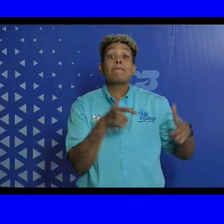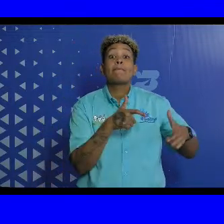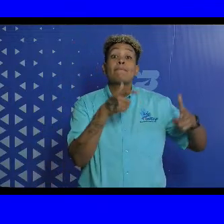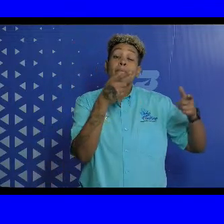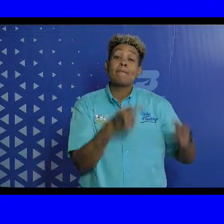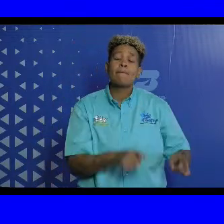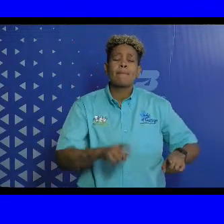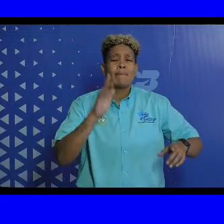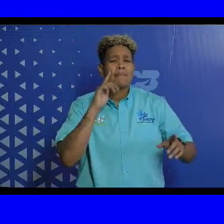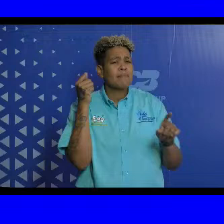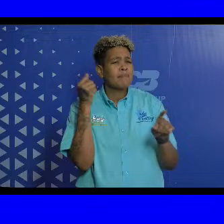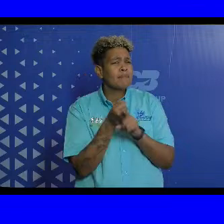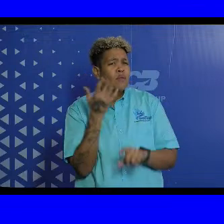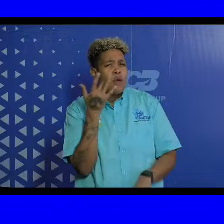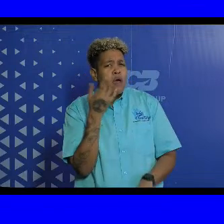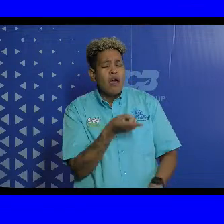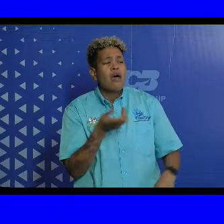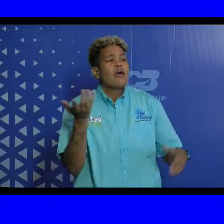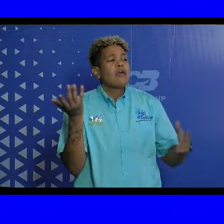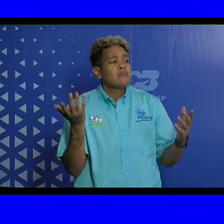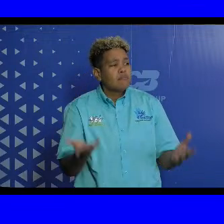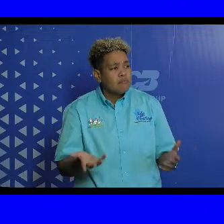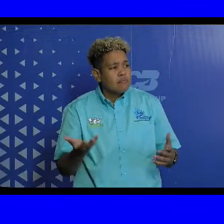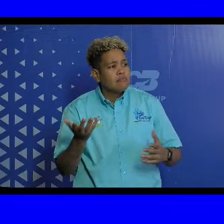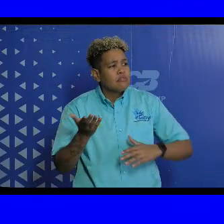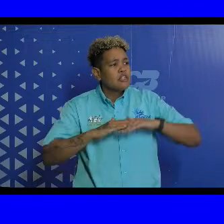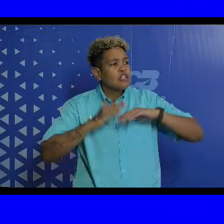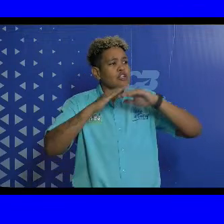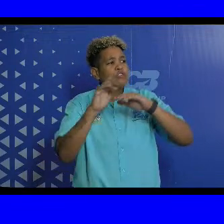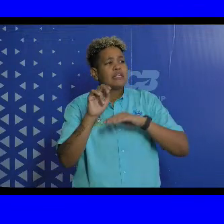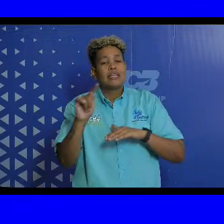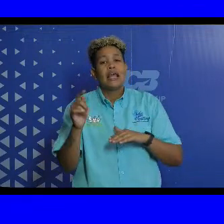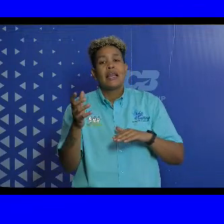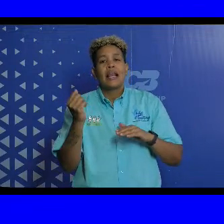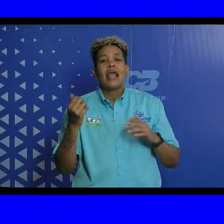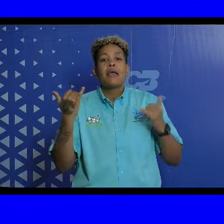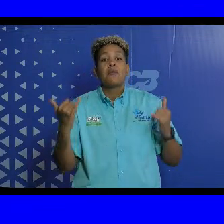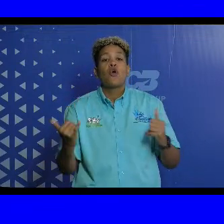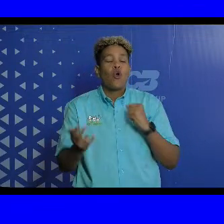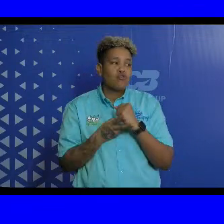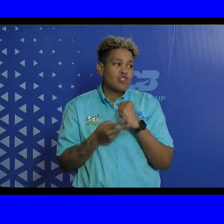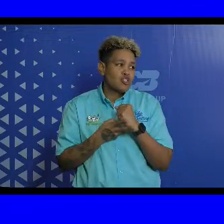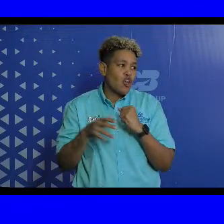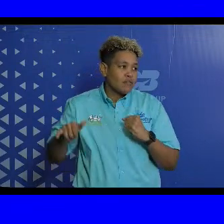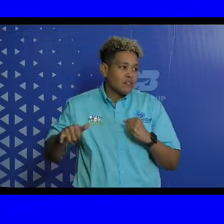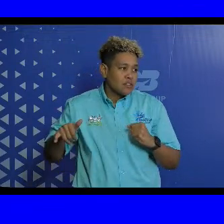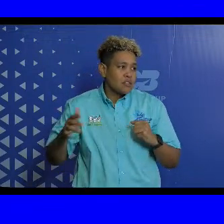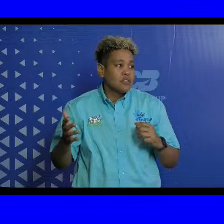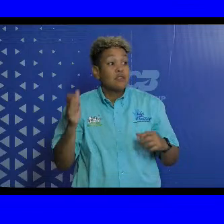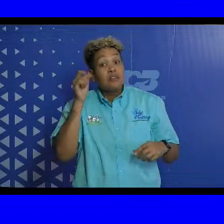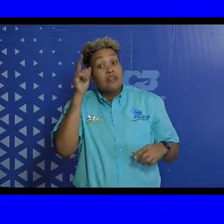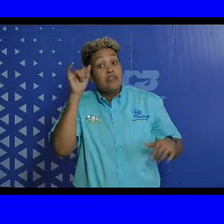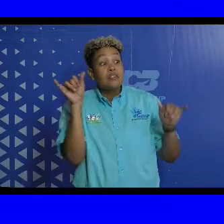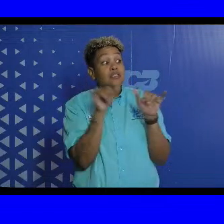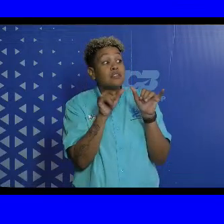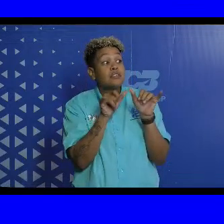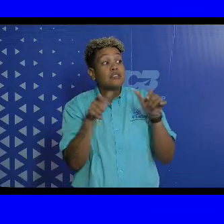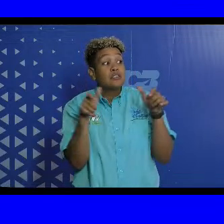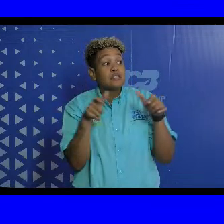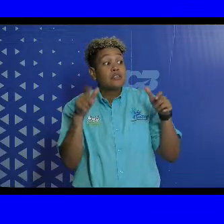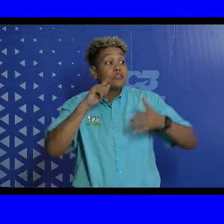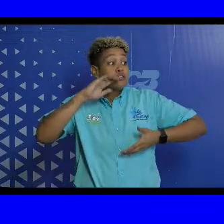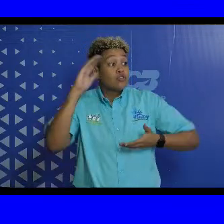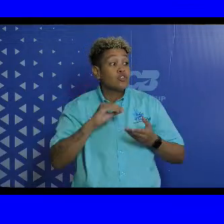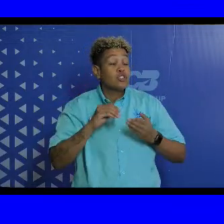The segment's result was adversely impacted by increased net claims and reserves, notwithstanding the